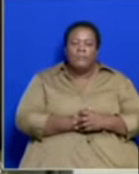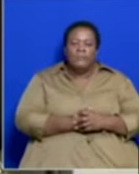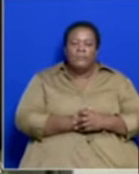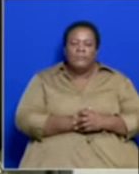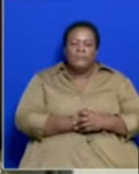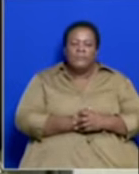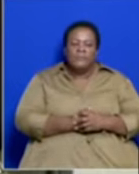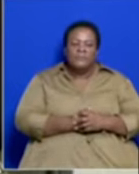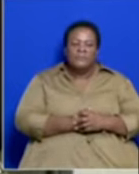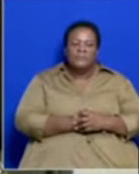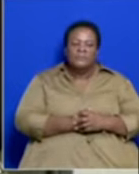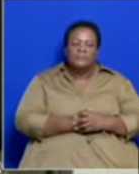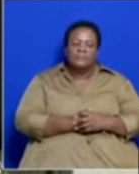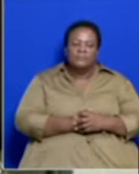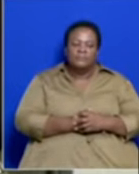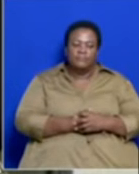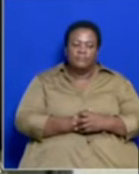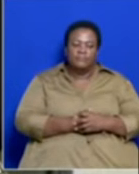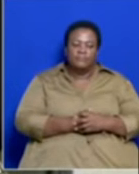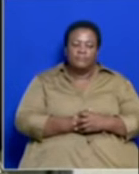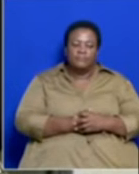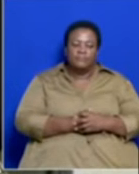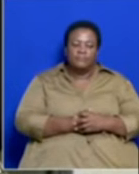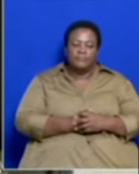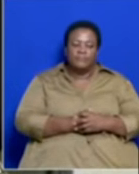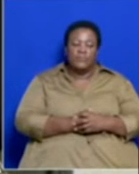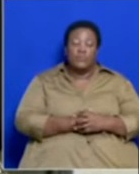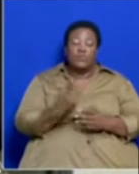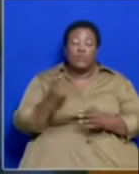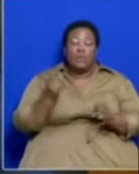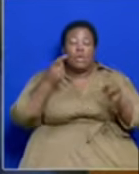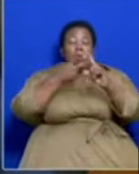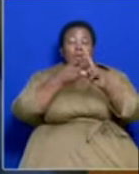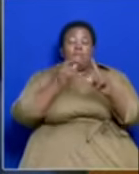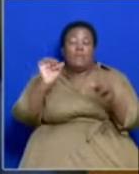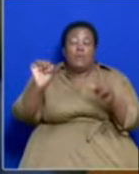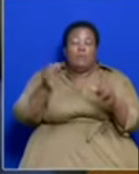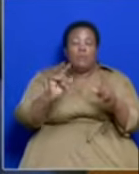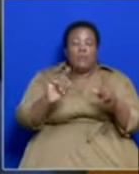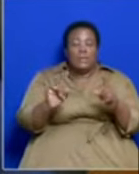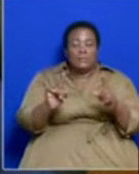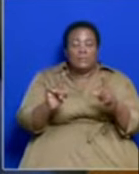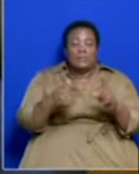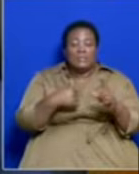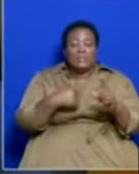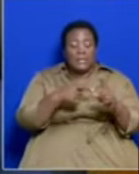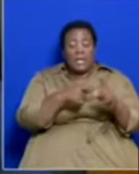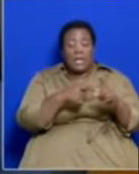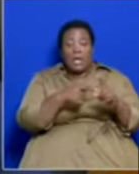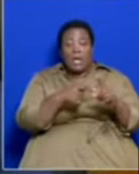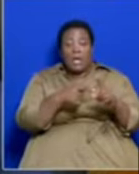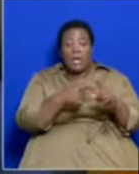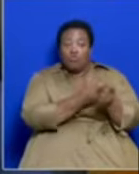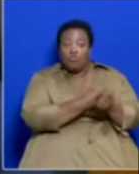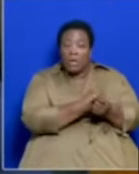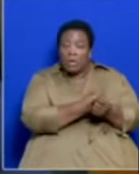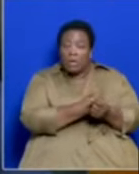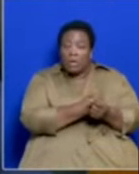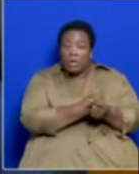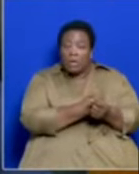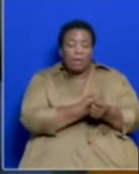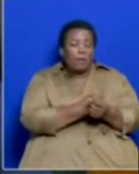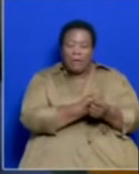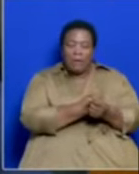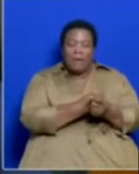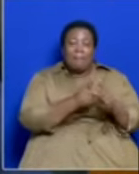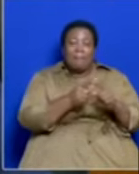aim, the intention of the officers was not about the truck. It was about the property that